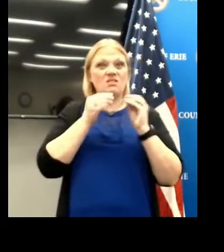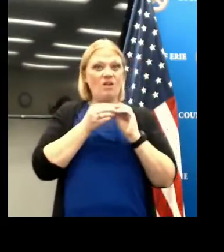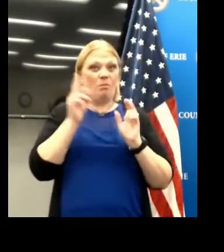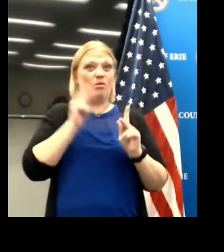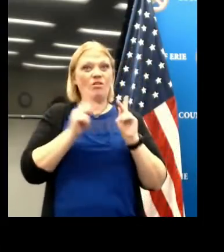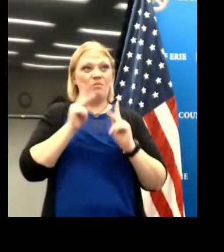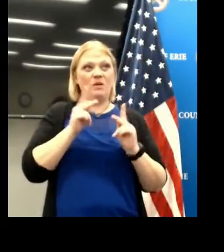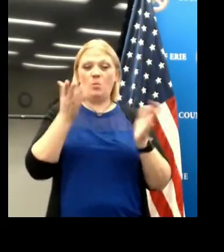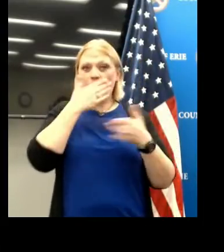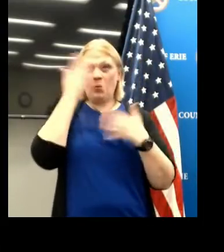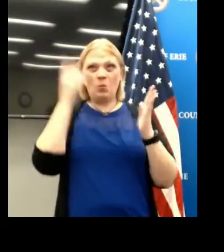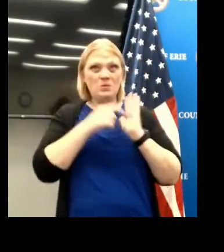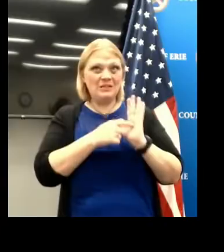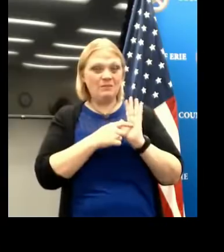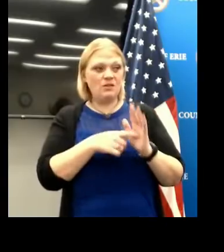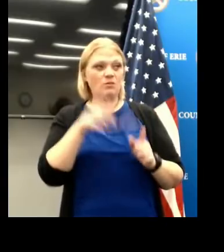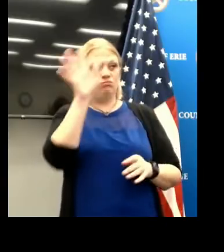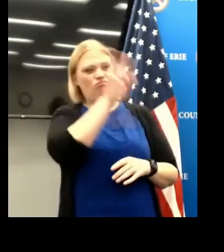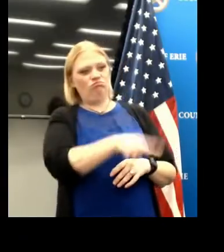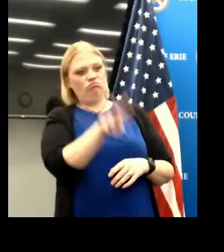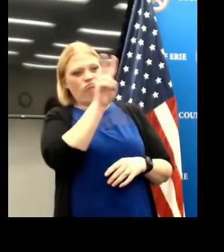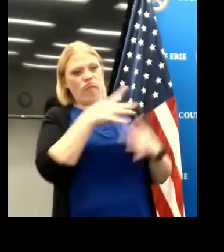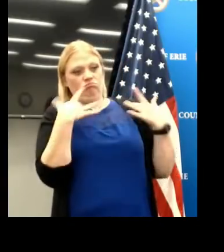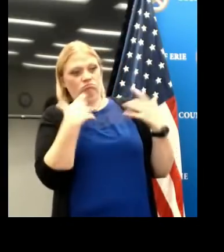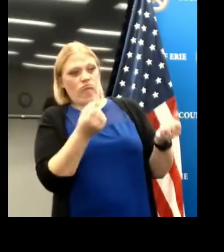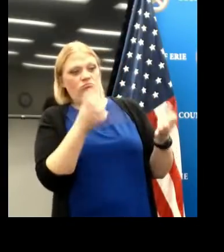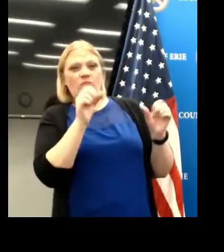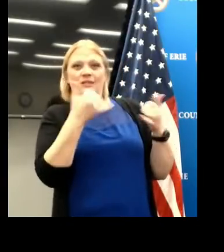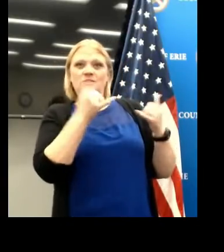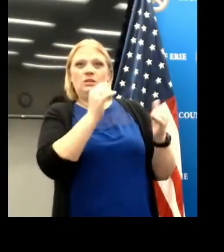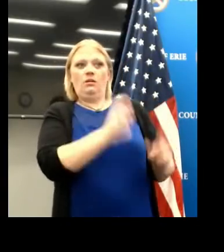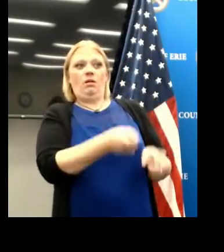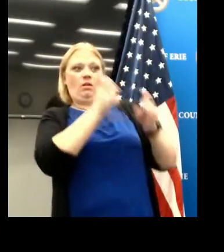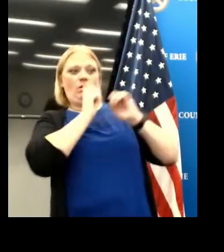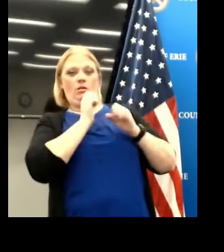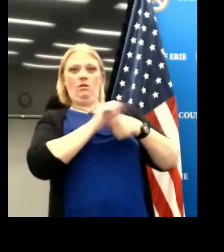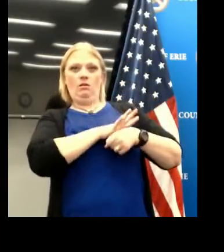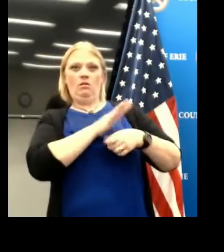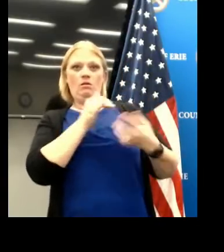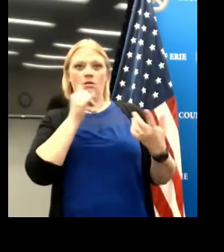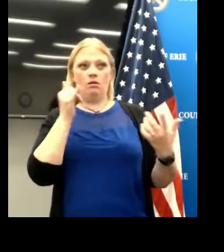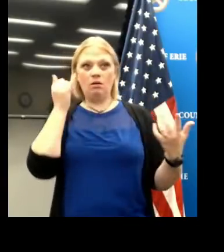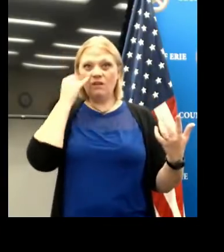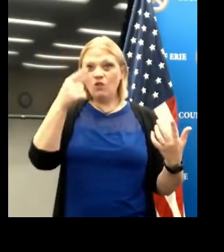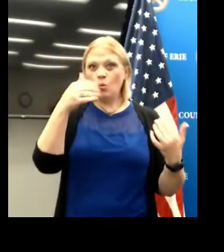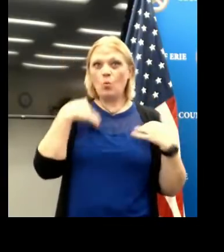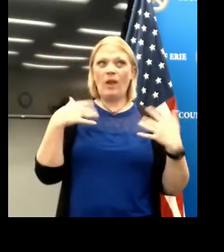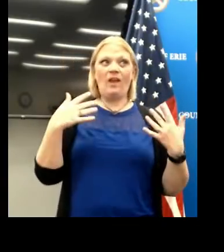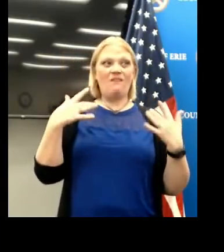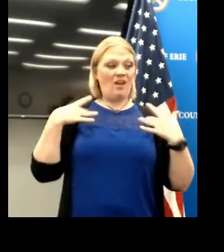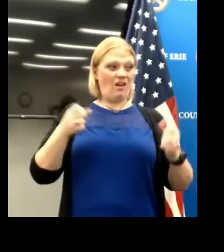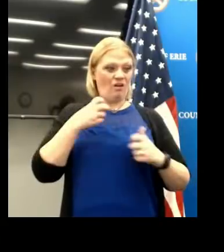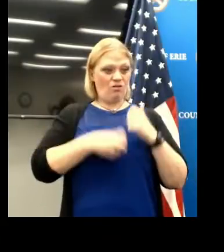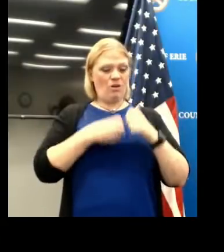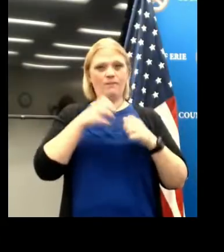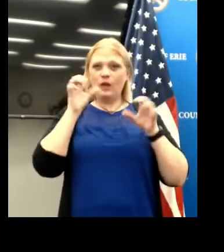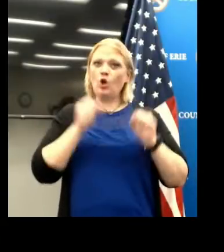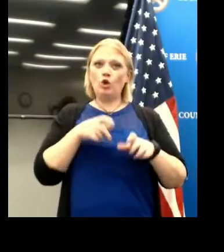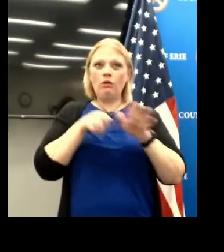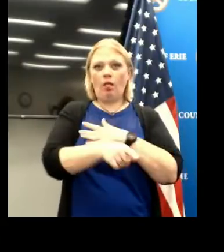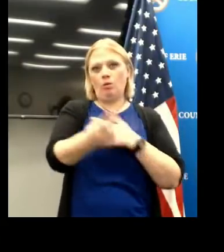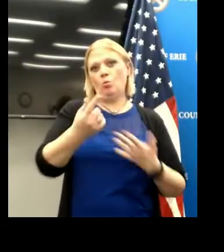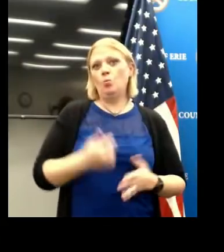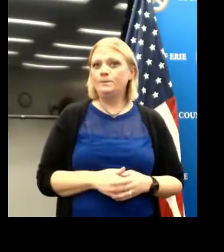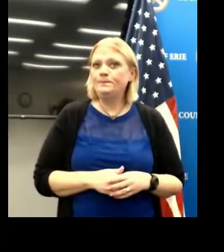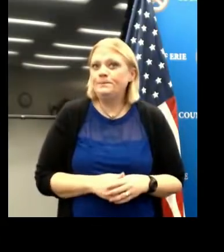who are asymptomatic, someone who looks healthy could give you COVID-19. And if you have an underlying condition, that could be fatal to you.